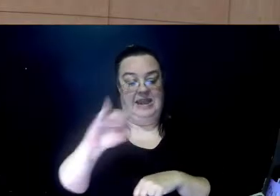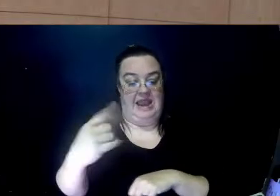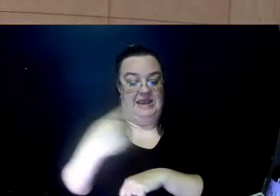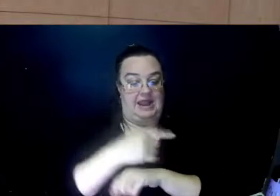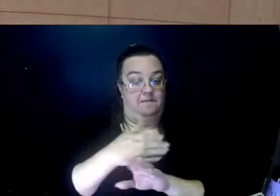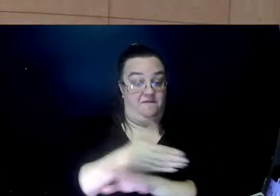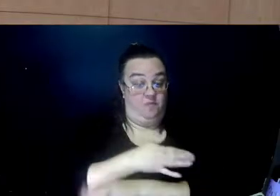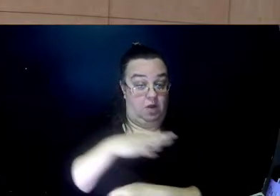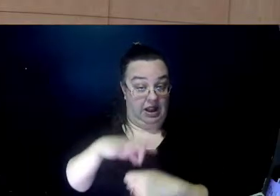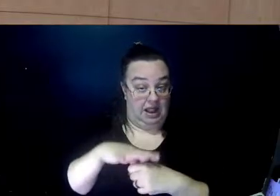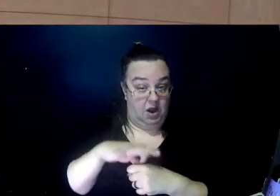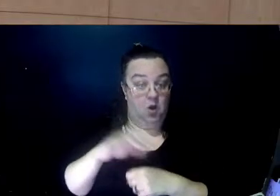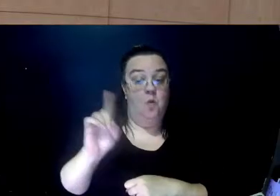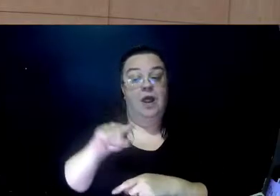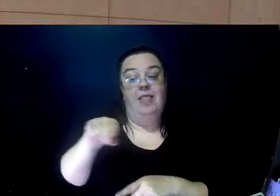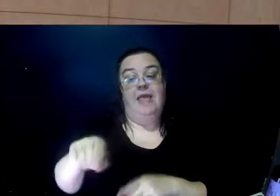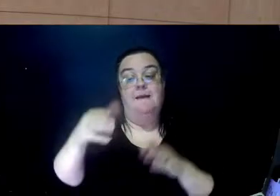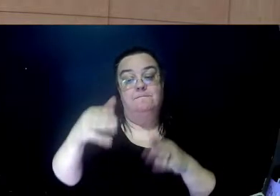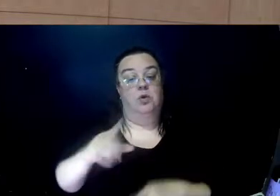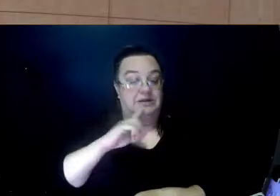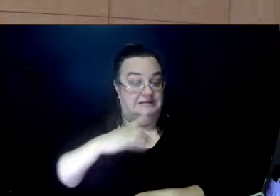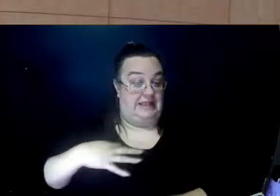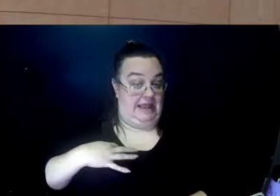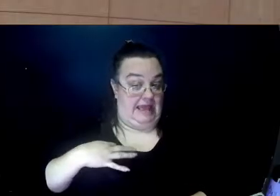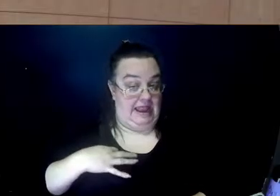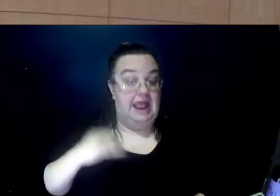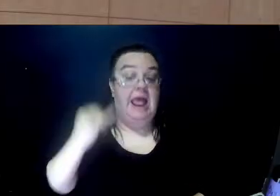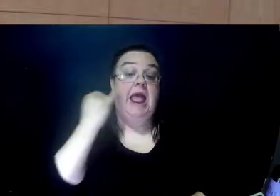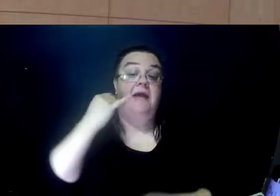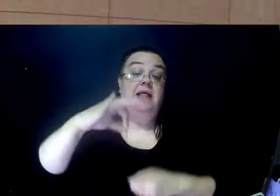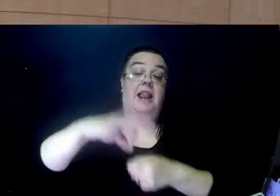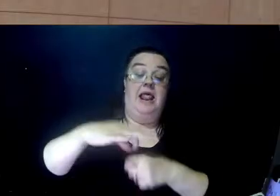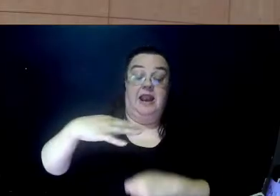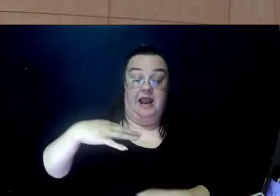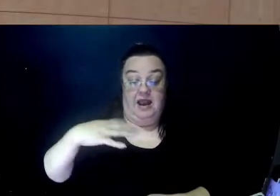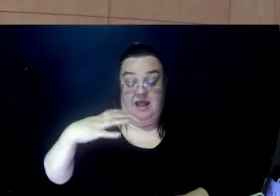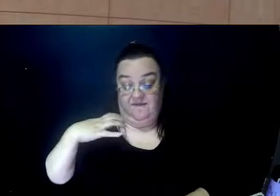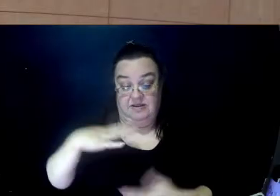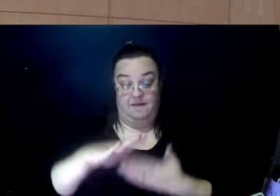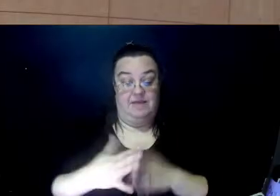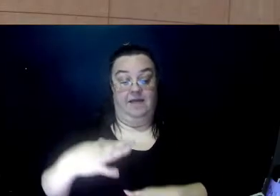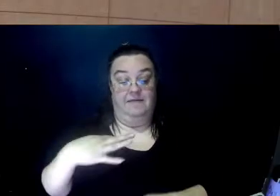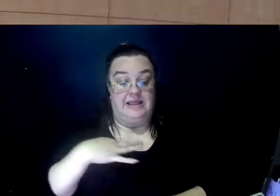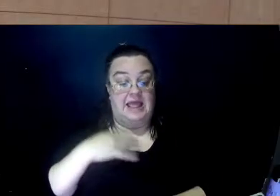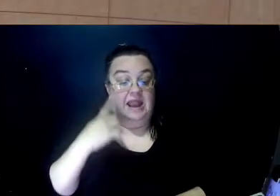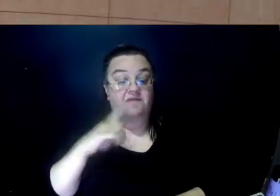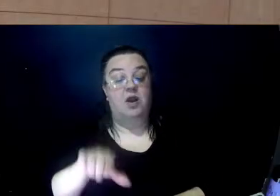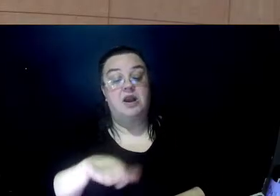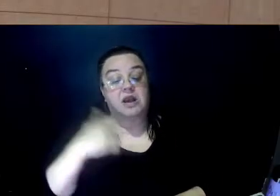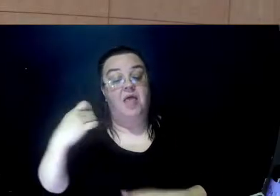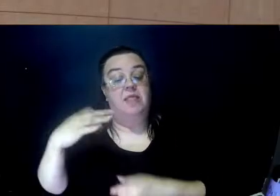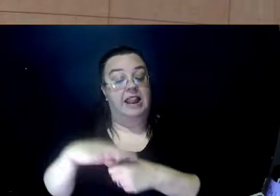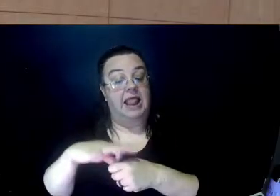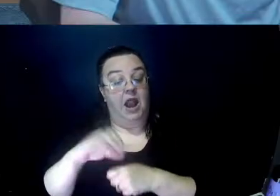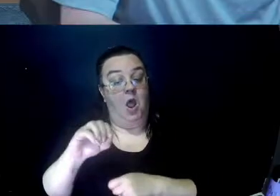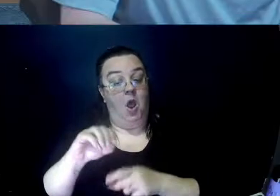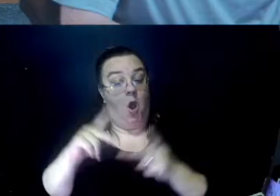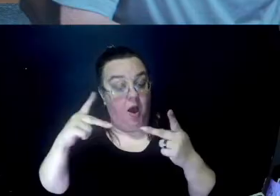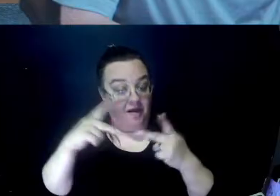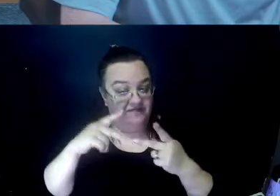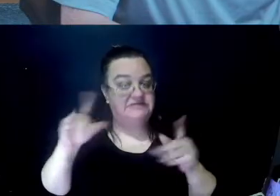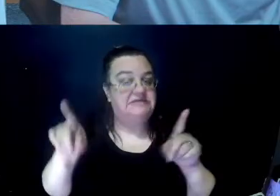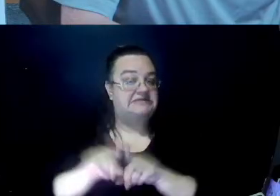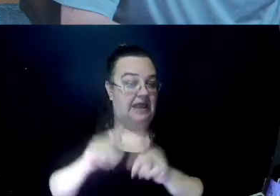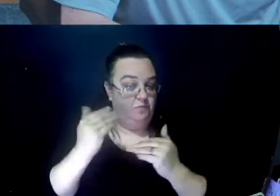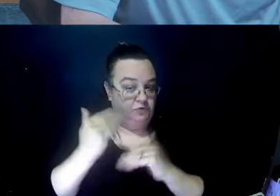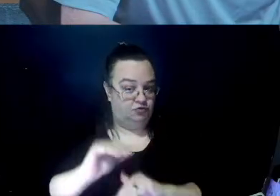which the official is a candidate. If an elected official becomes a candidate for another elected office, the same restrictions apply."